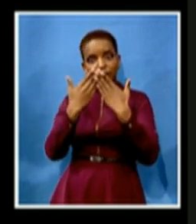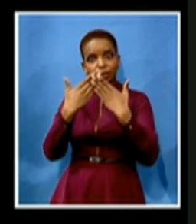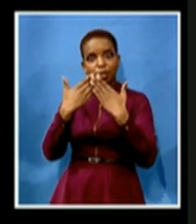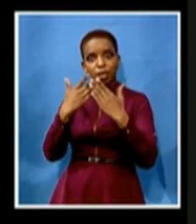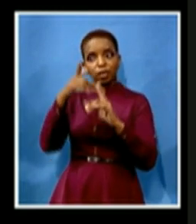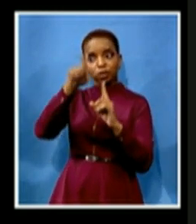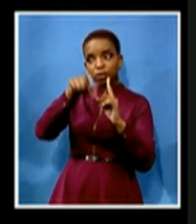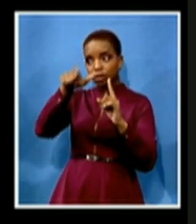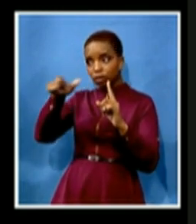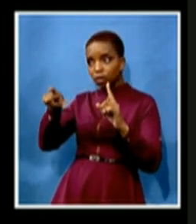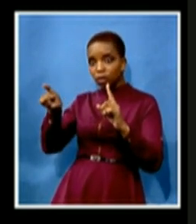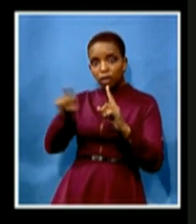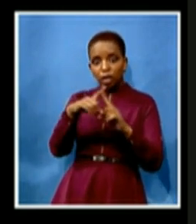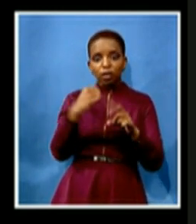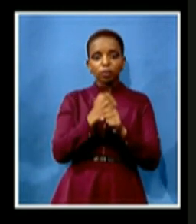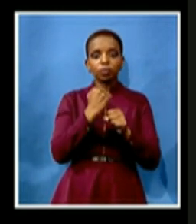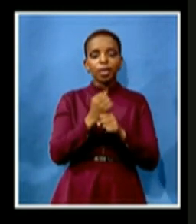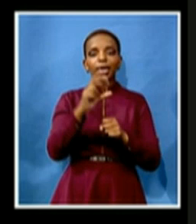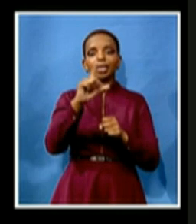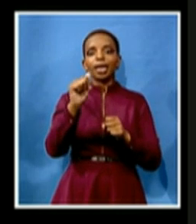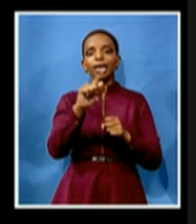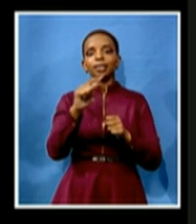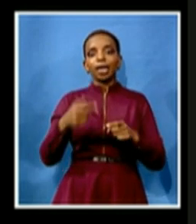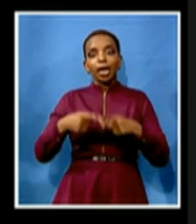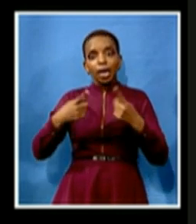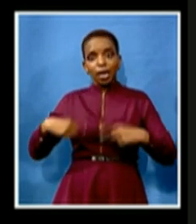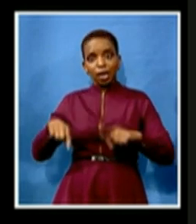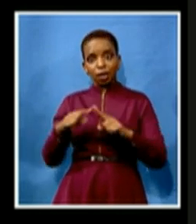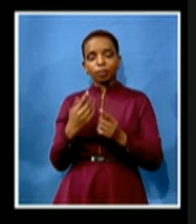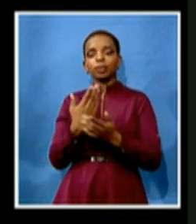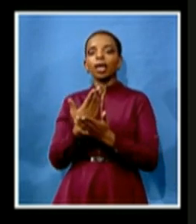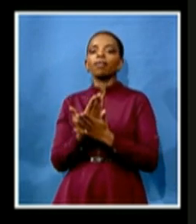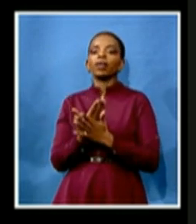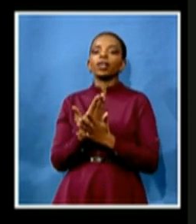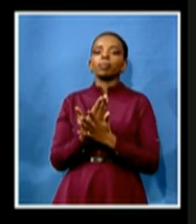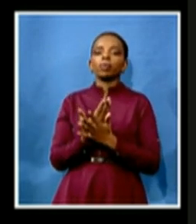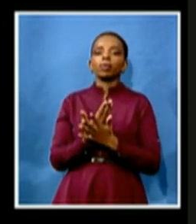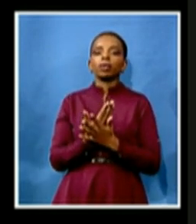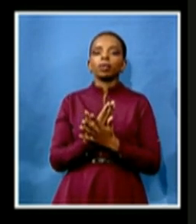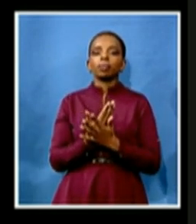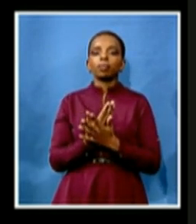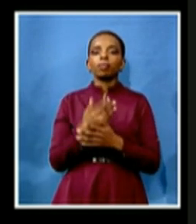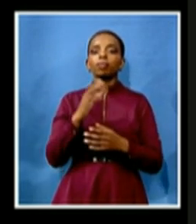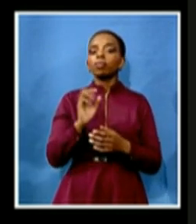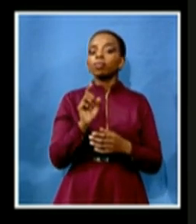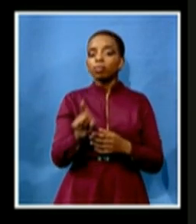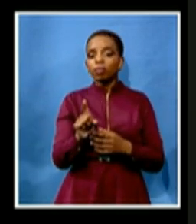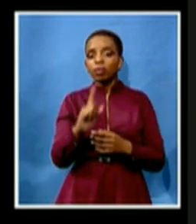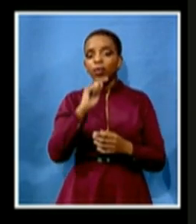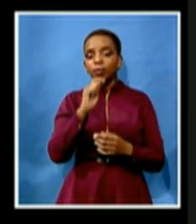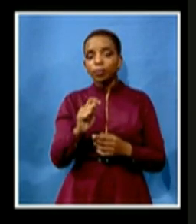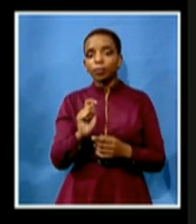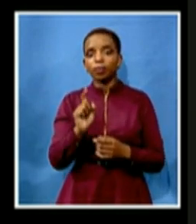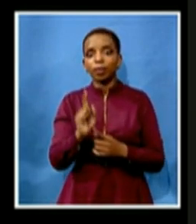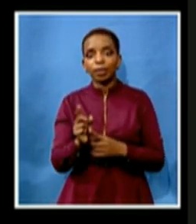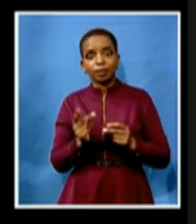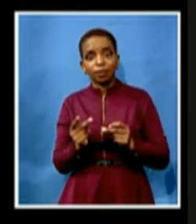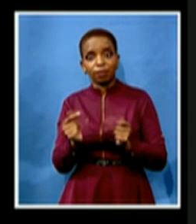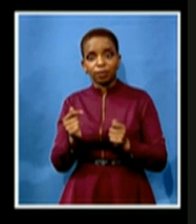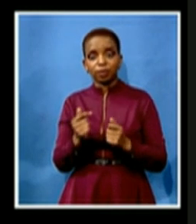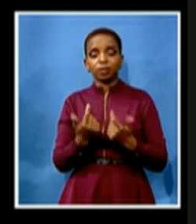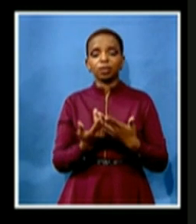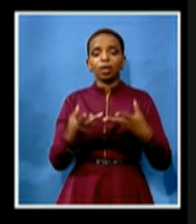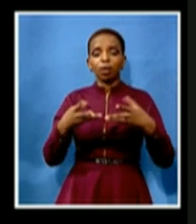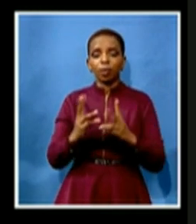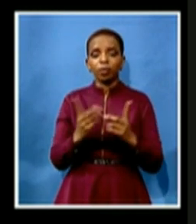are reproduction files. It's very convenient for us to not do that. So I hope that the media will keep pushing